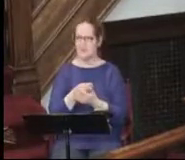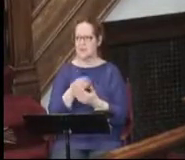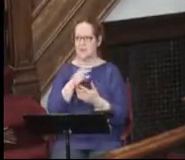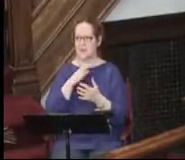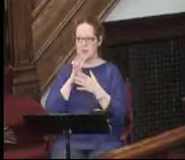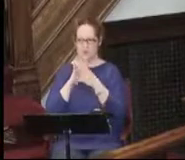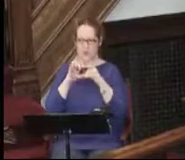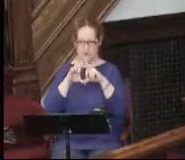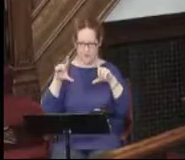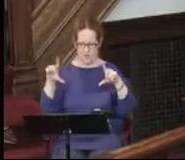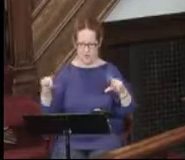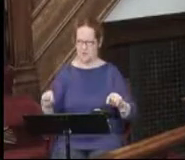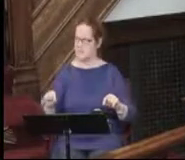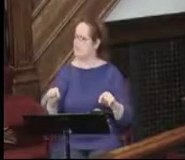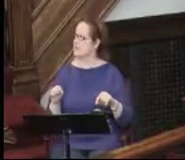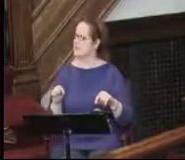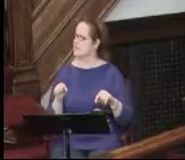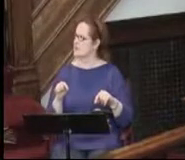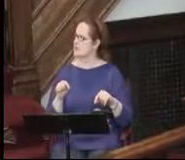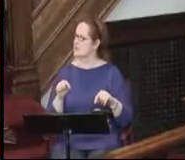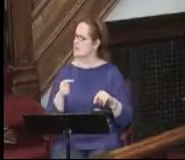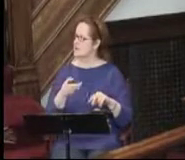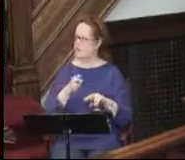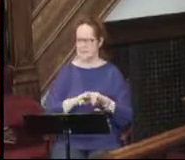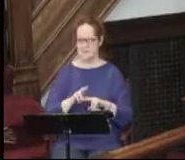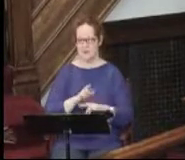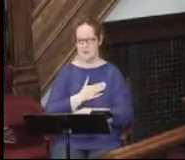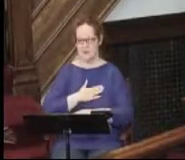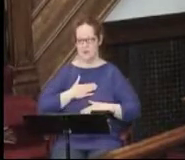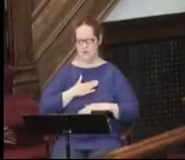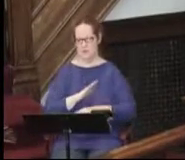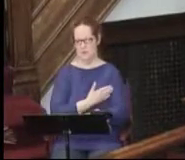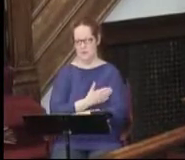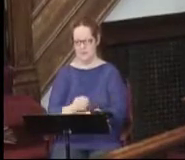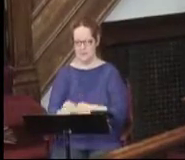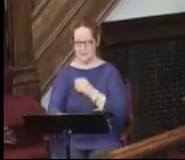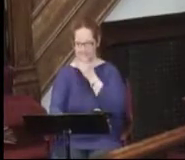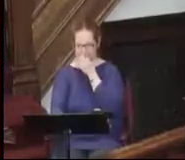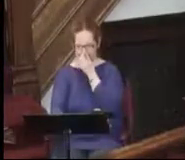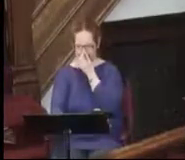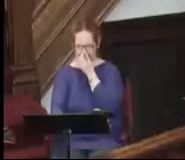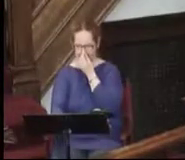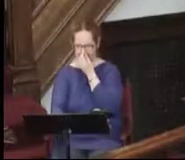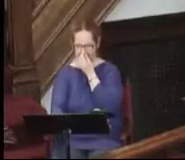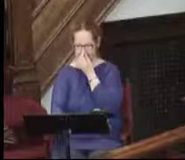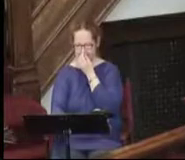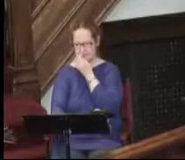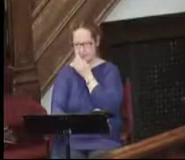connection cards. But sit back now and enjoy this musical offering.